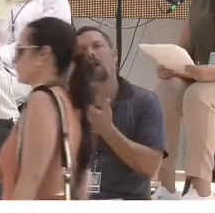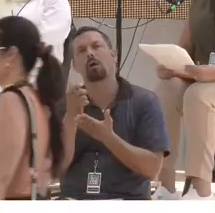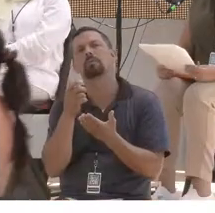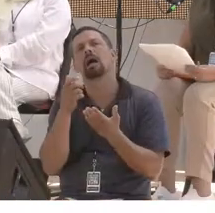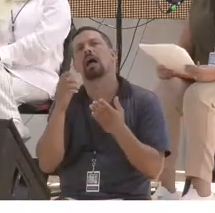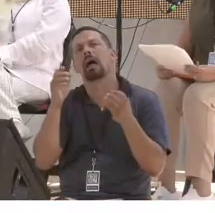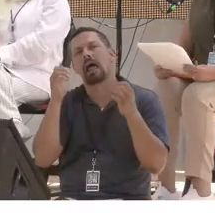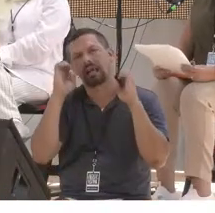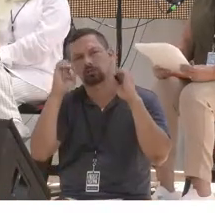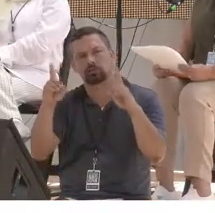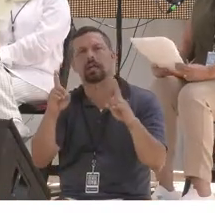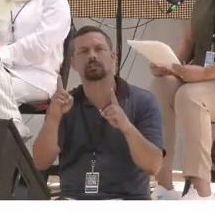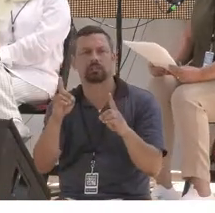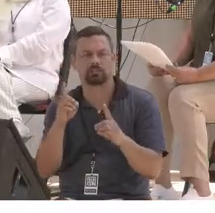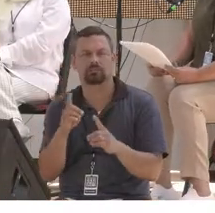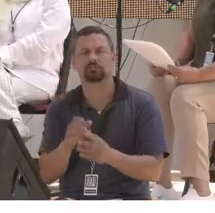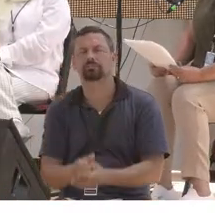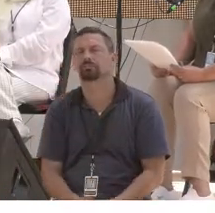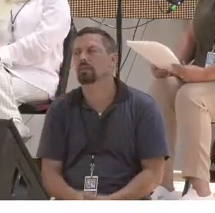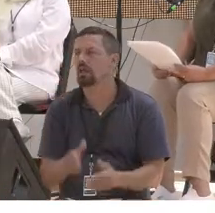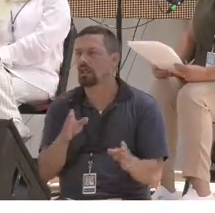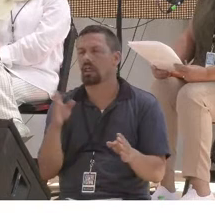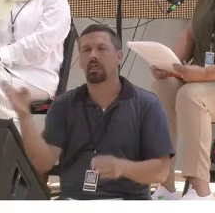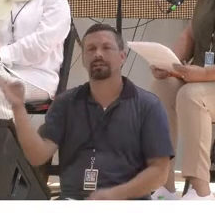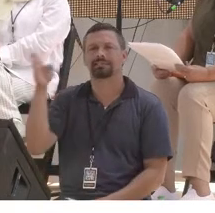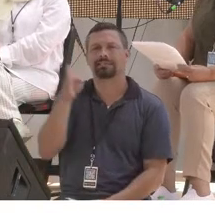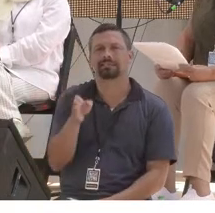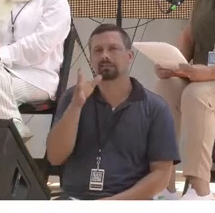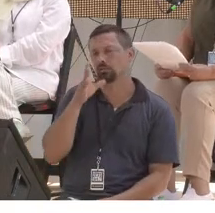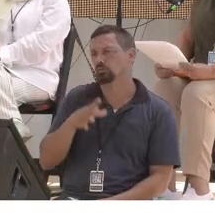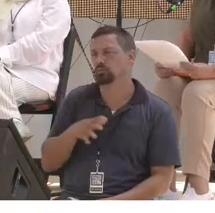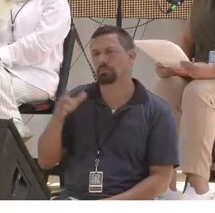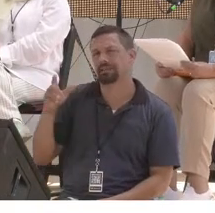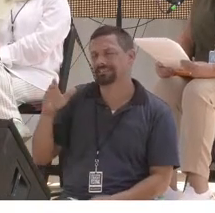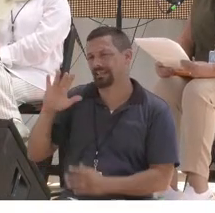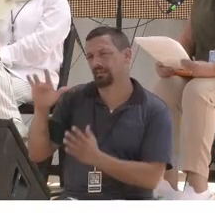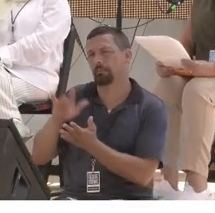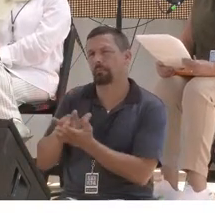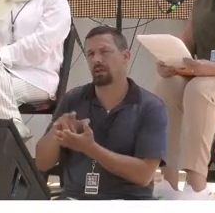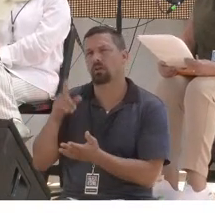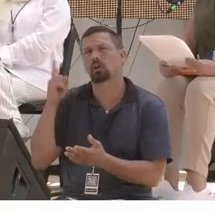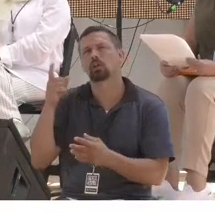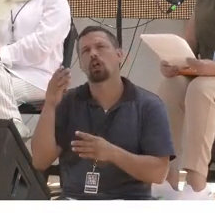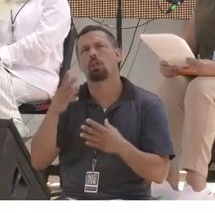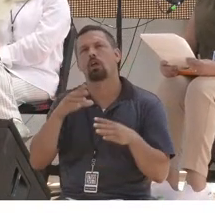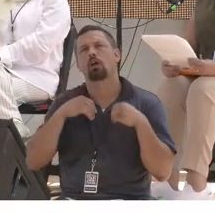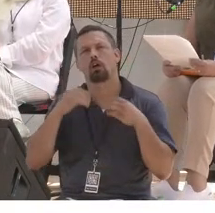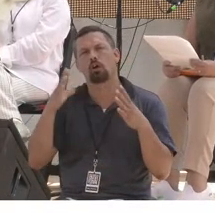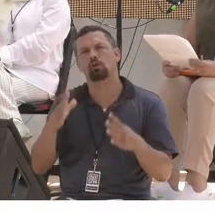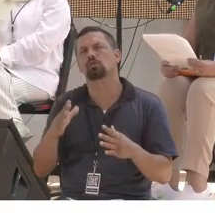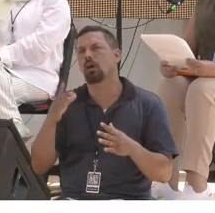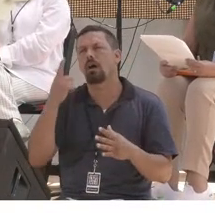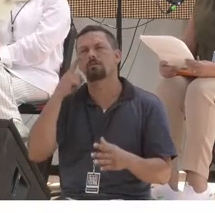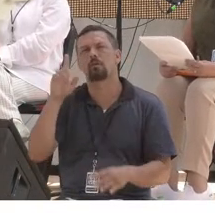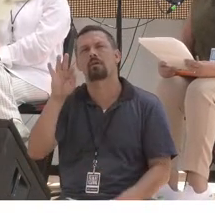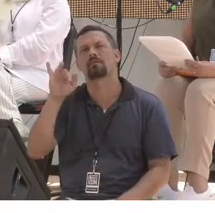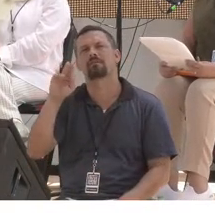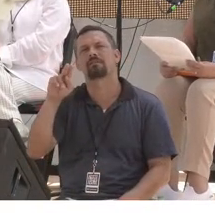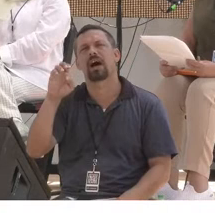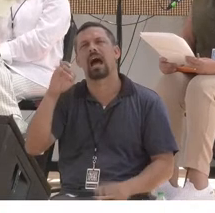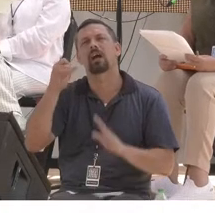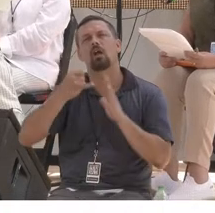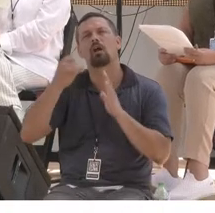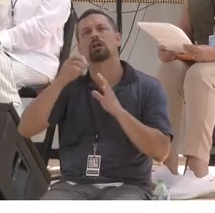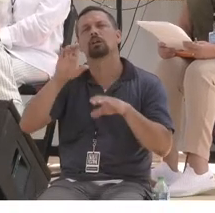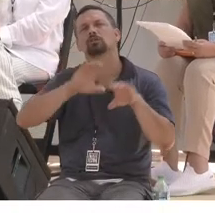education. Next to him is Sara Al-Husani. Sara is the owner of Khazaf for Fine Art, a ceramic